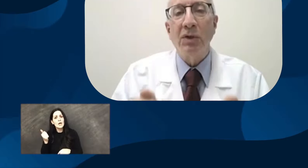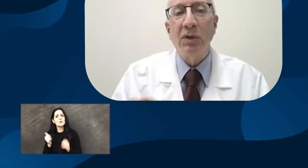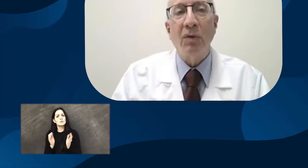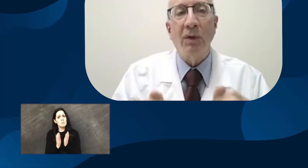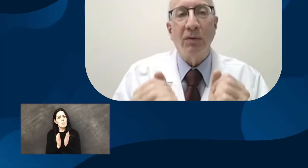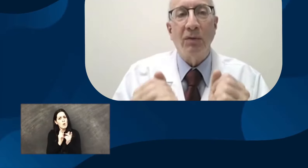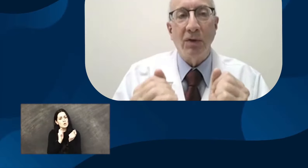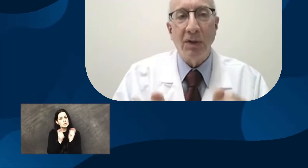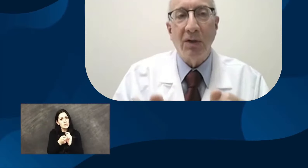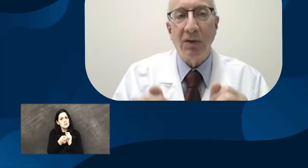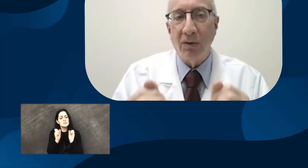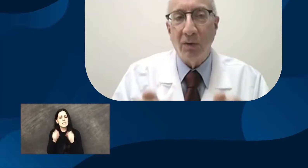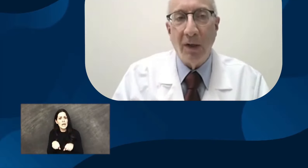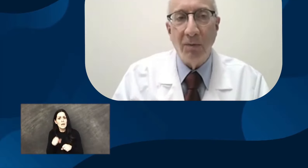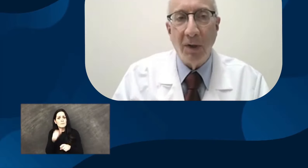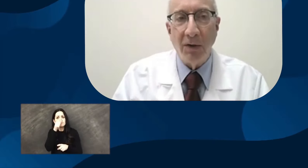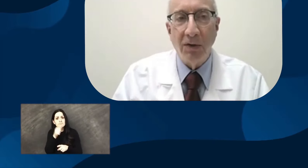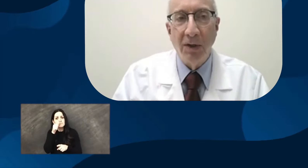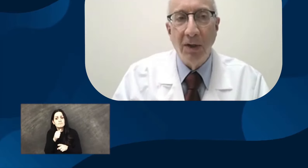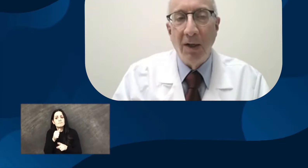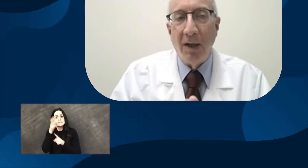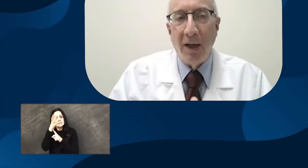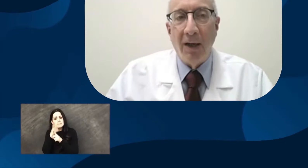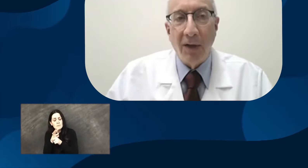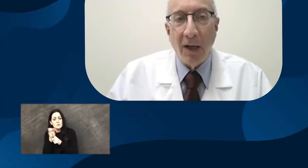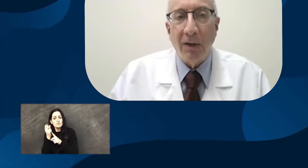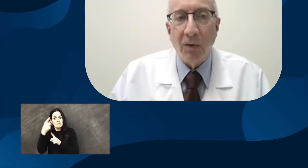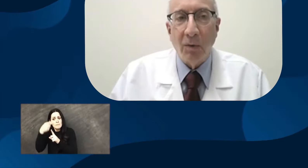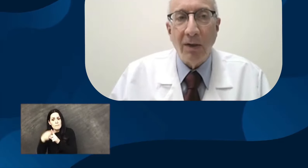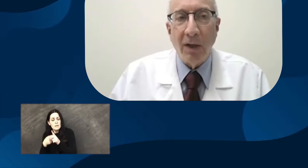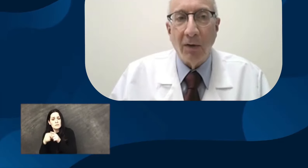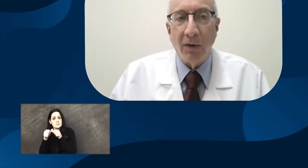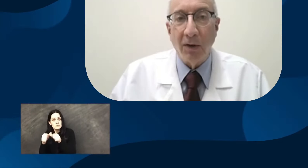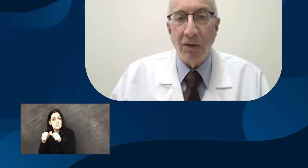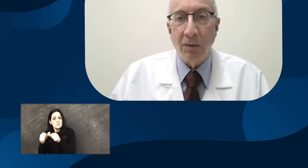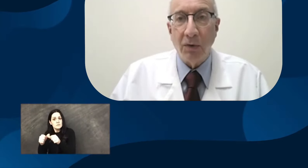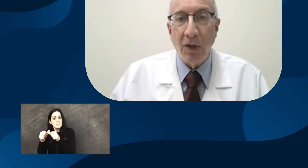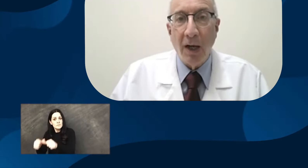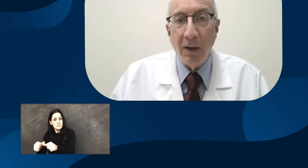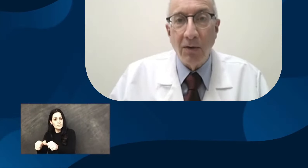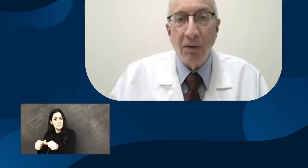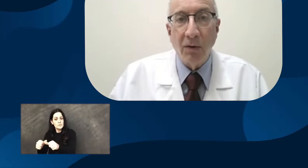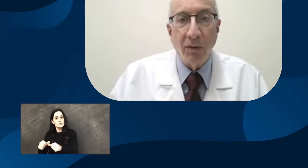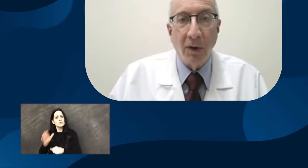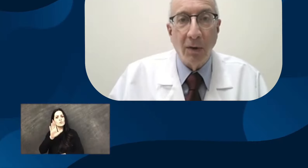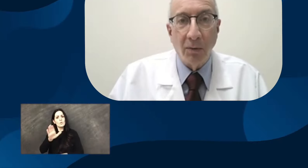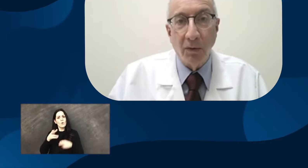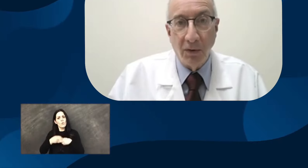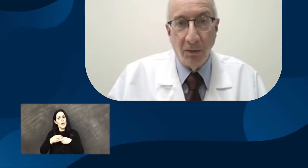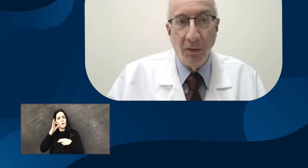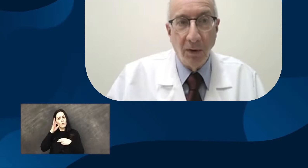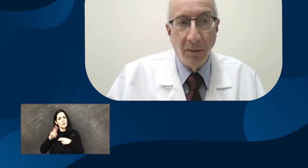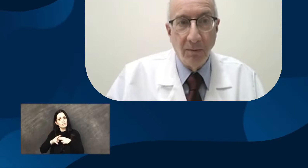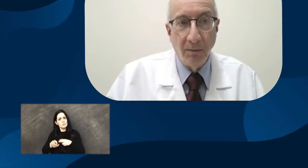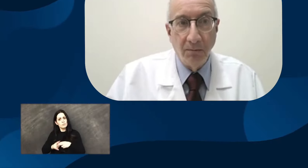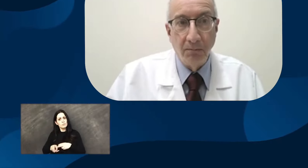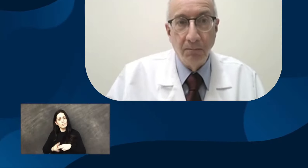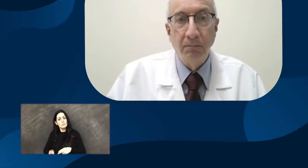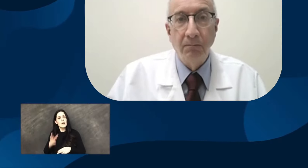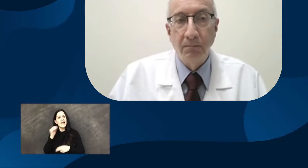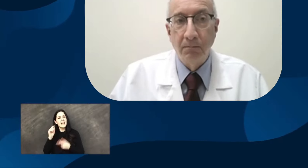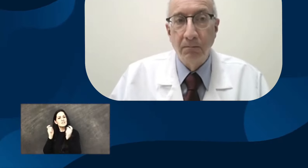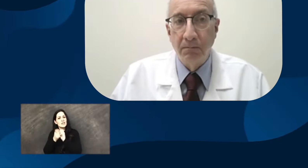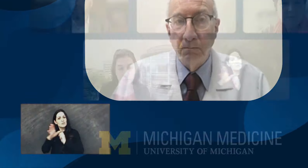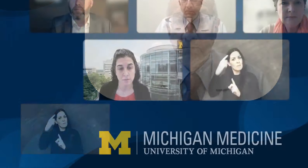can persist with for 6 or 12 months, and that'll get the weight down. It also will change your overall approach to food.